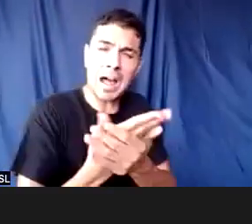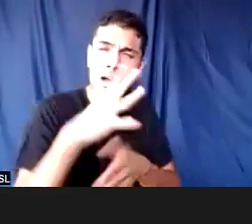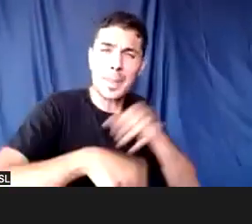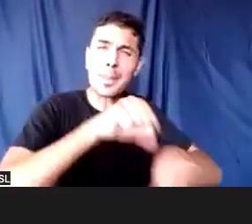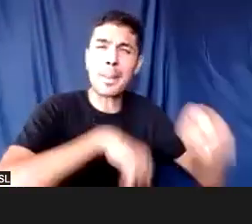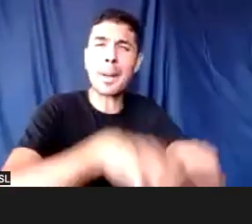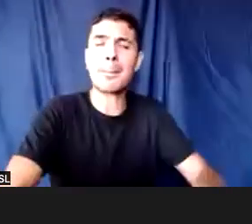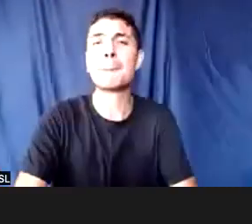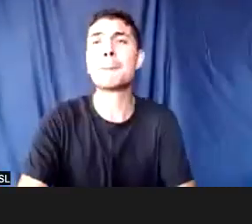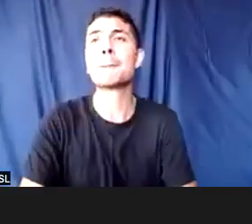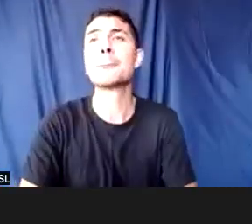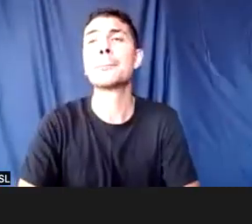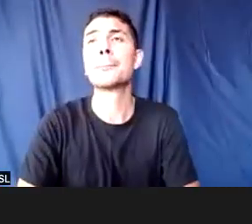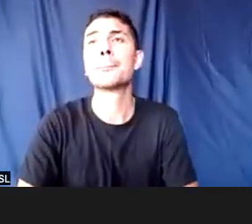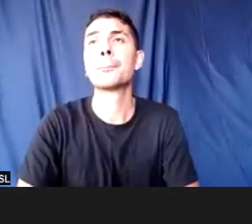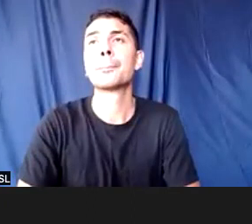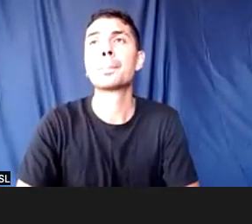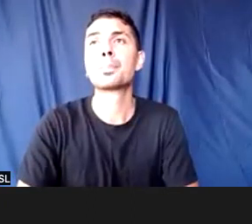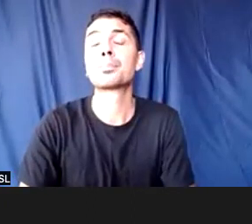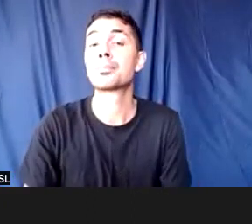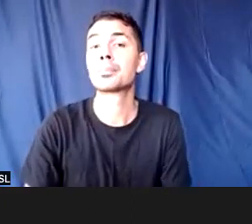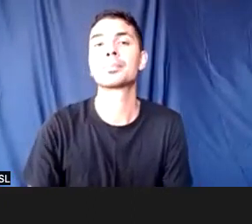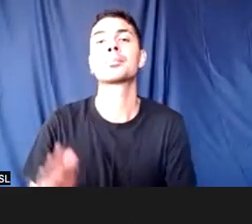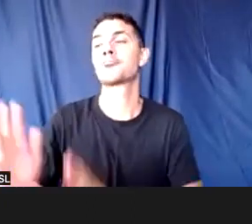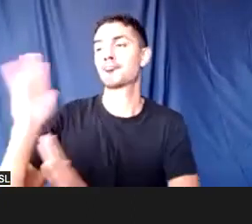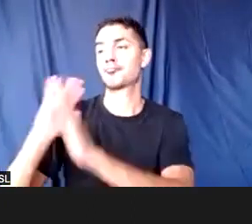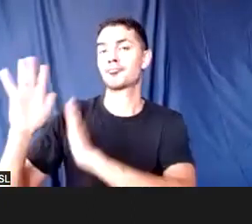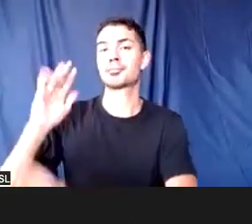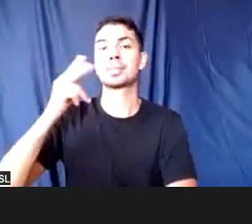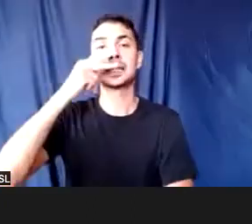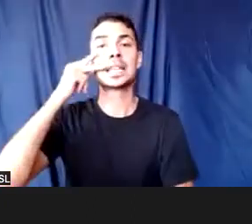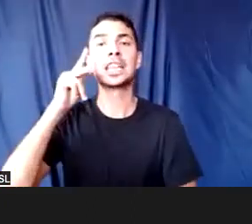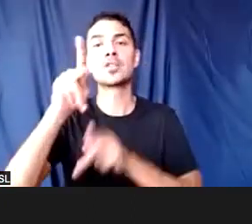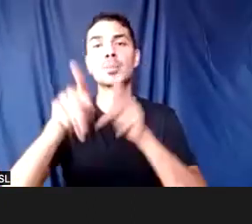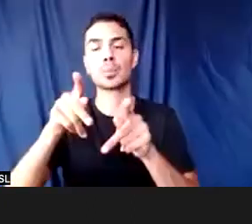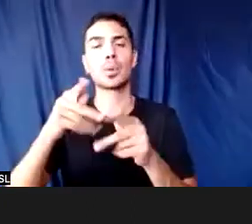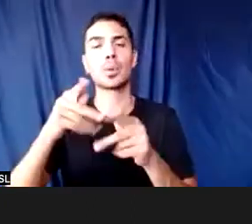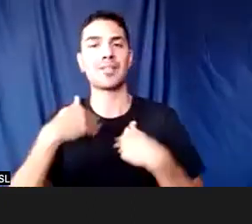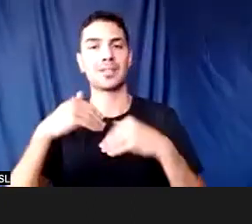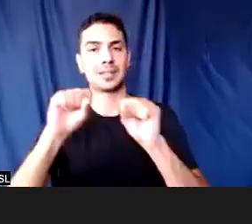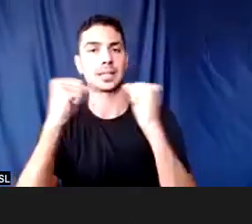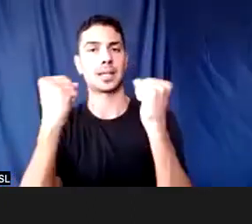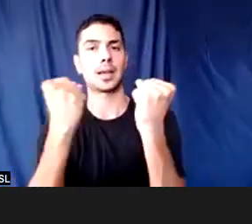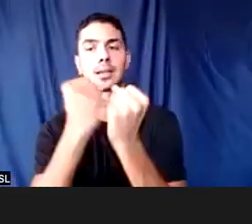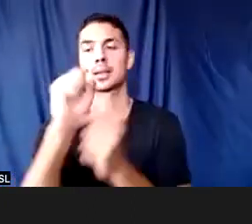tribal folks, we're a matrilineal society. Remember what Nicole was talking about yesterday?